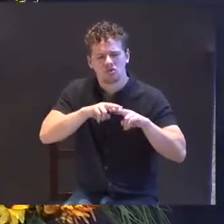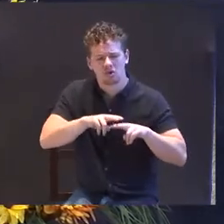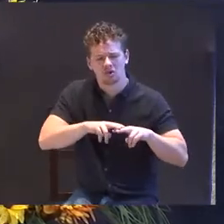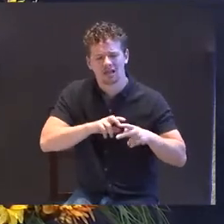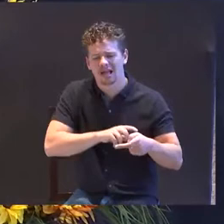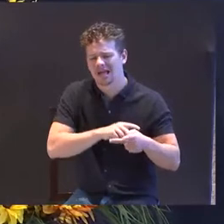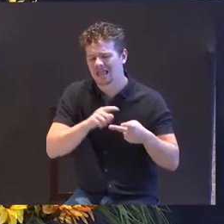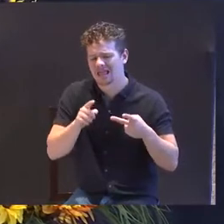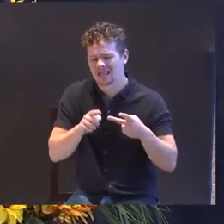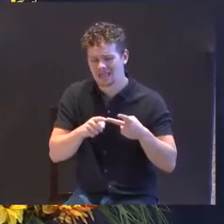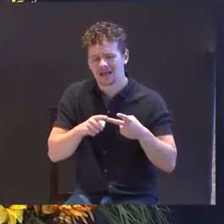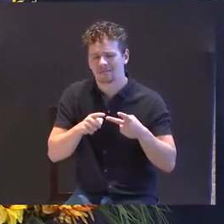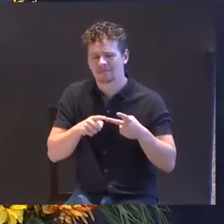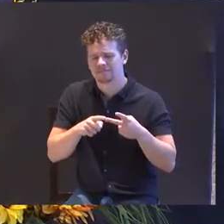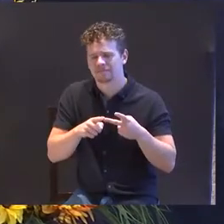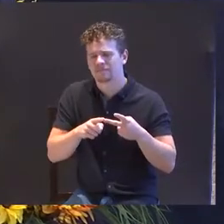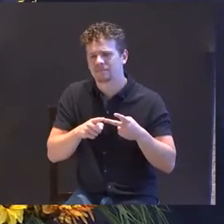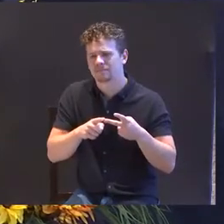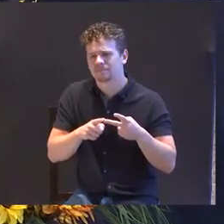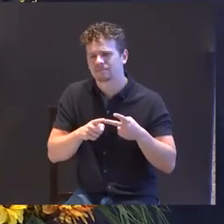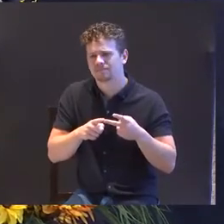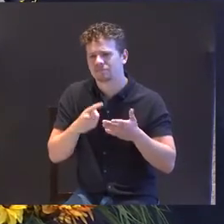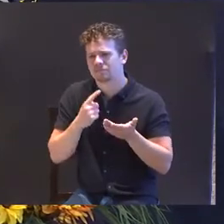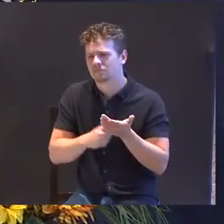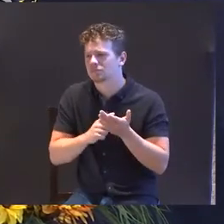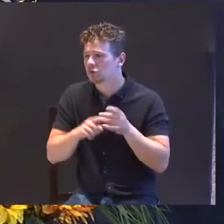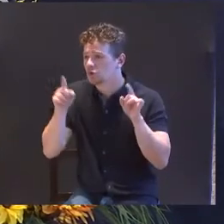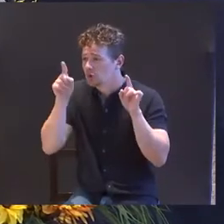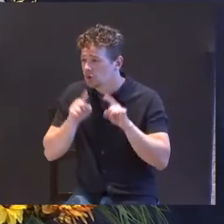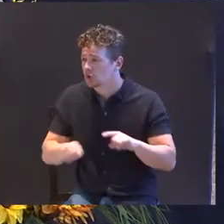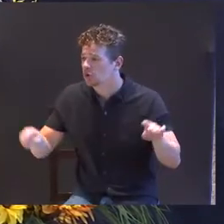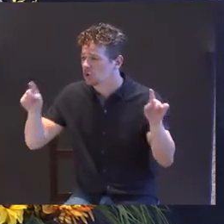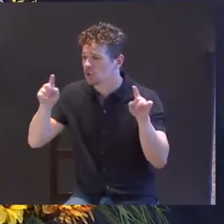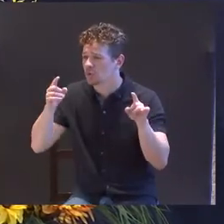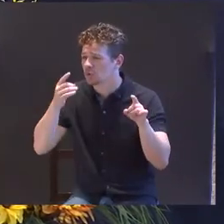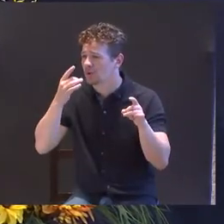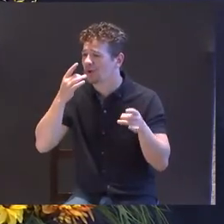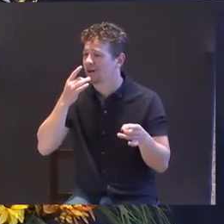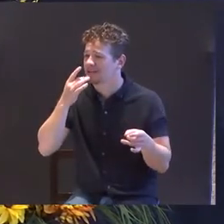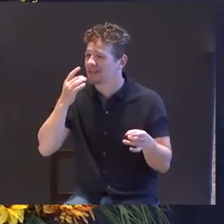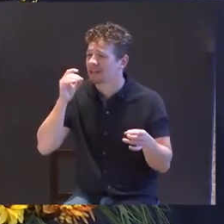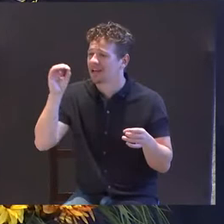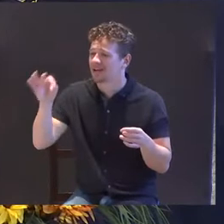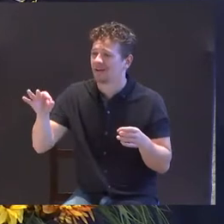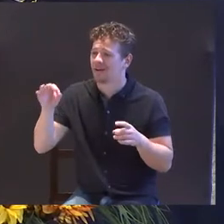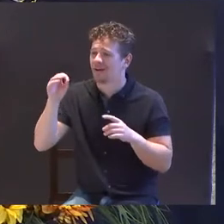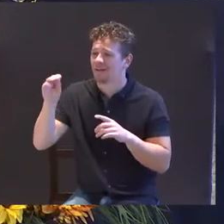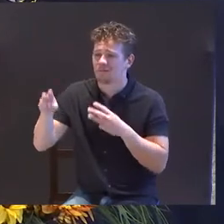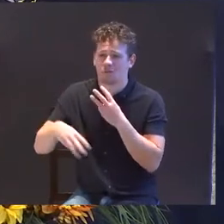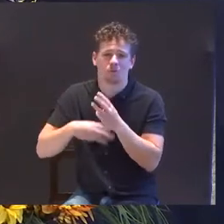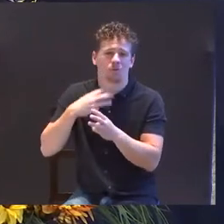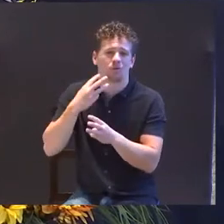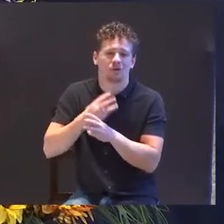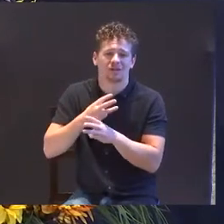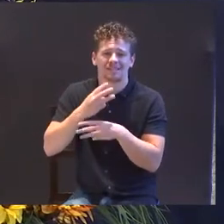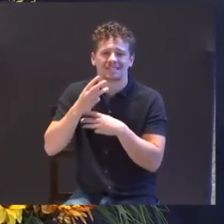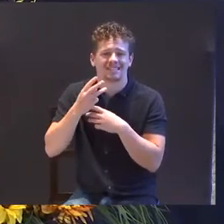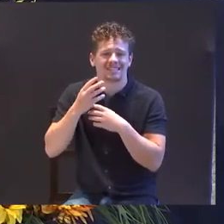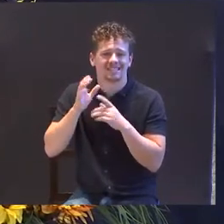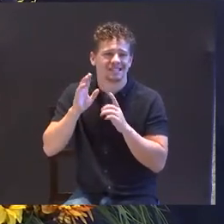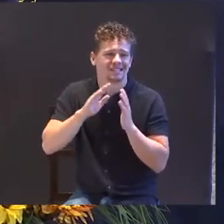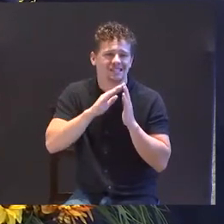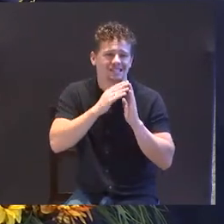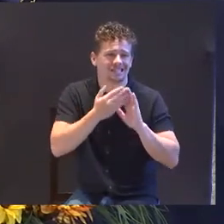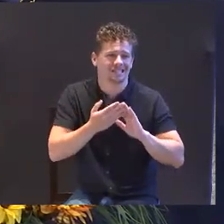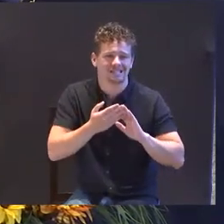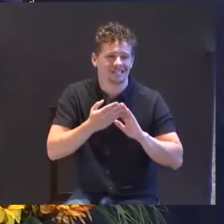says, you are the light of the world. You are the light of the world. A city built on a hill cannot